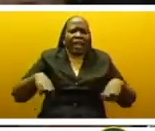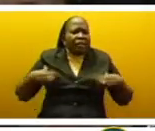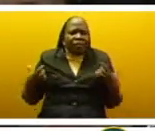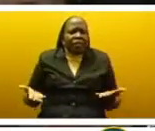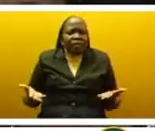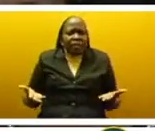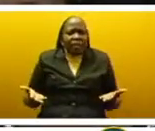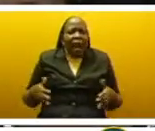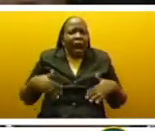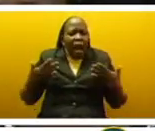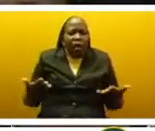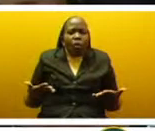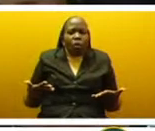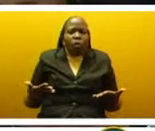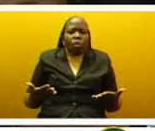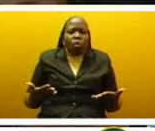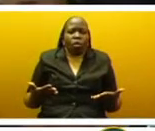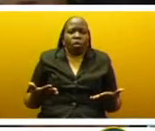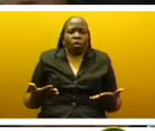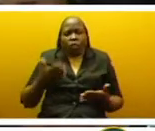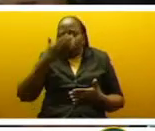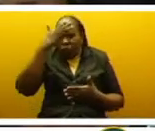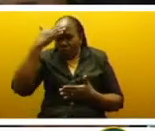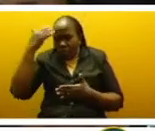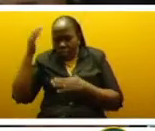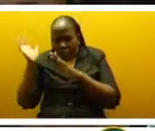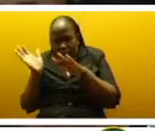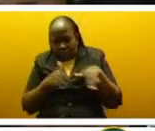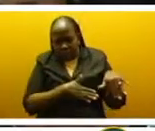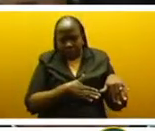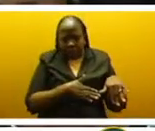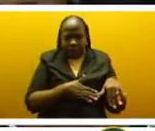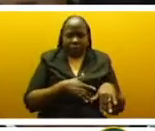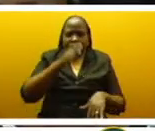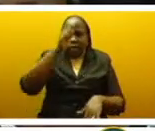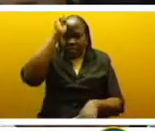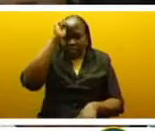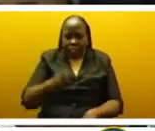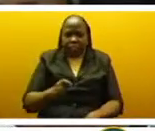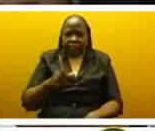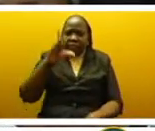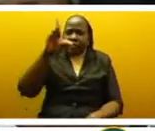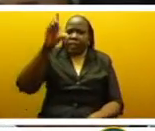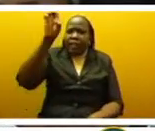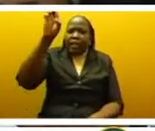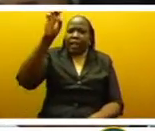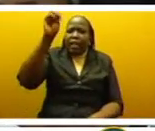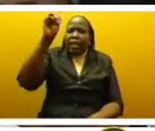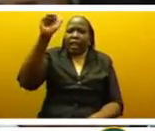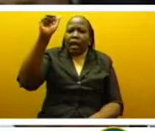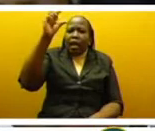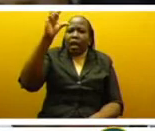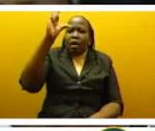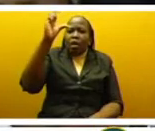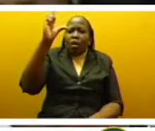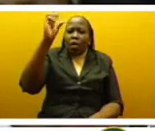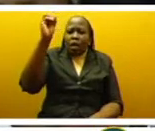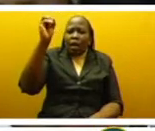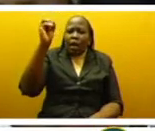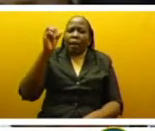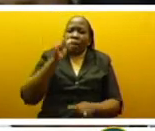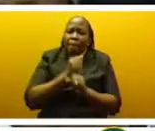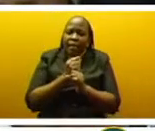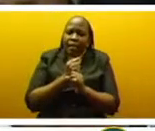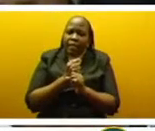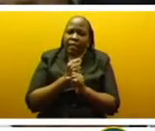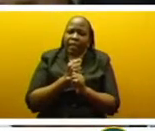anybody is doing. Justice Lenola, in the opening day after the petitioners had made some submissions, asked a